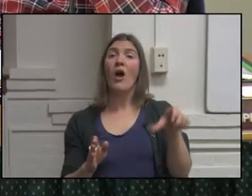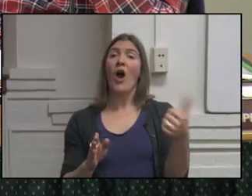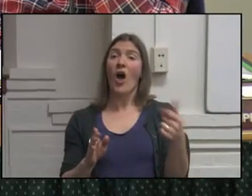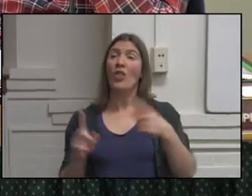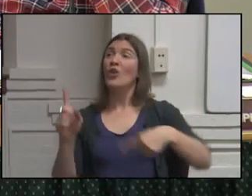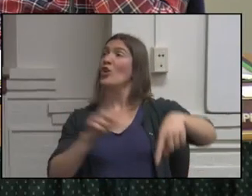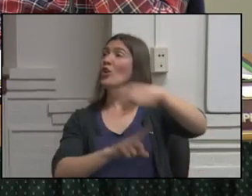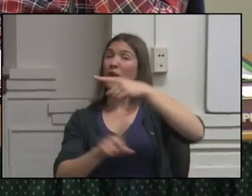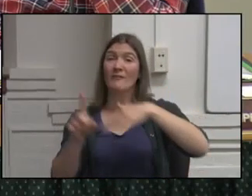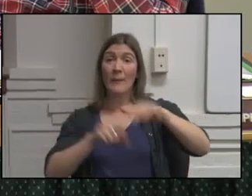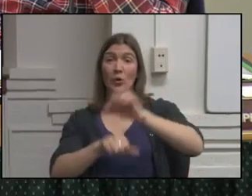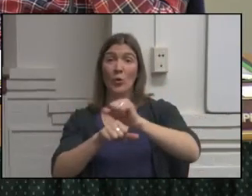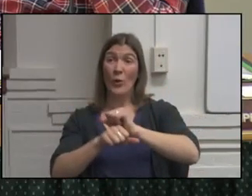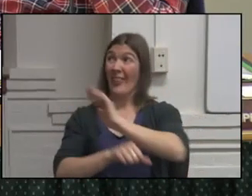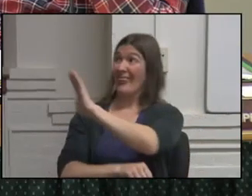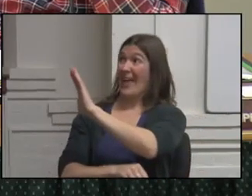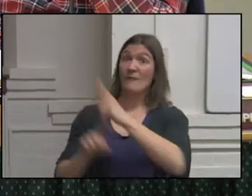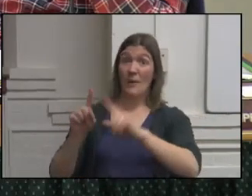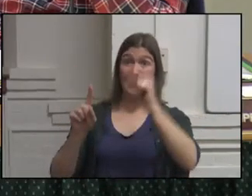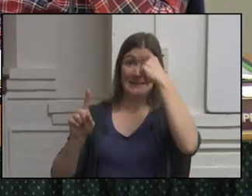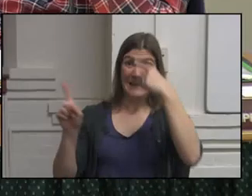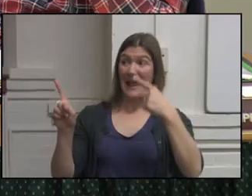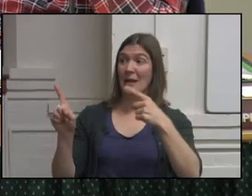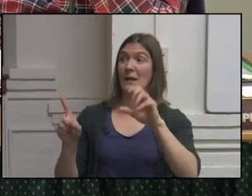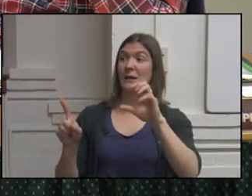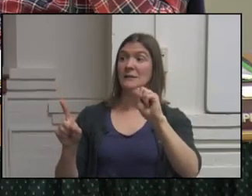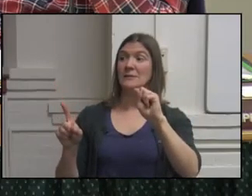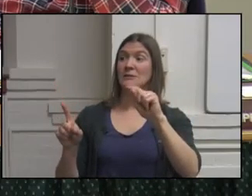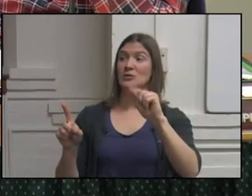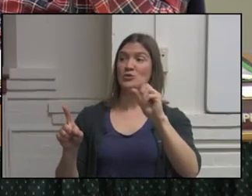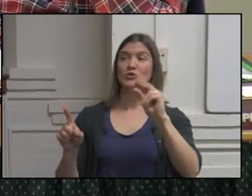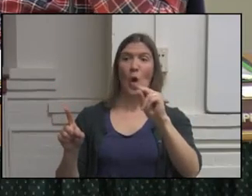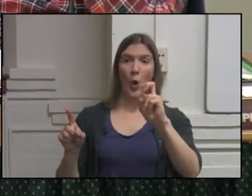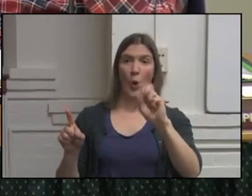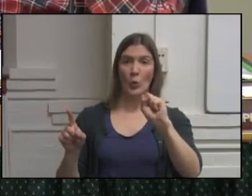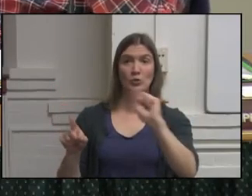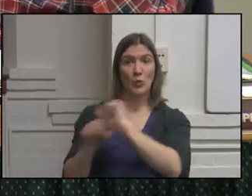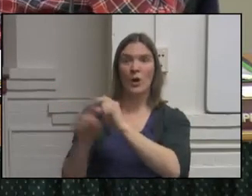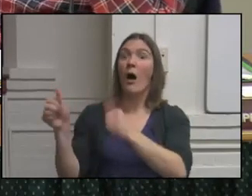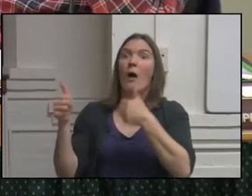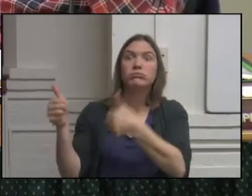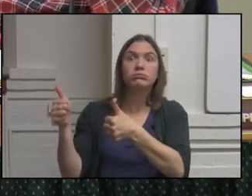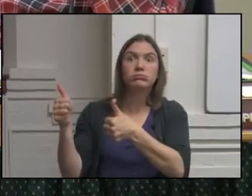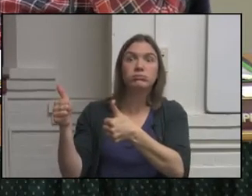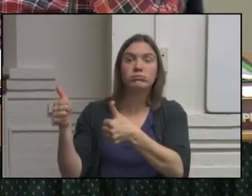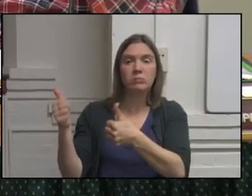work, and we think they're highly qualified. That's good feedback. Thanks, Liz.